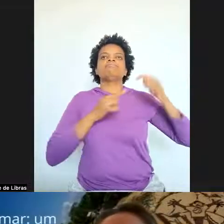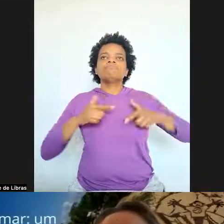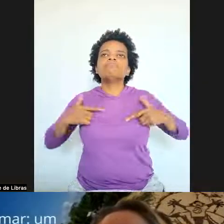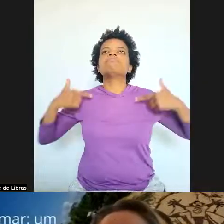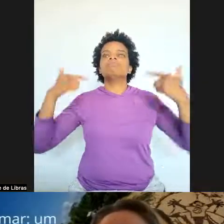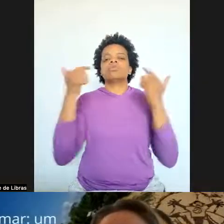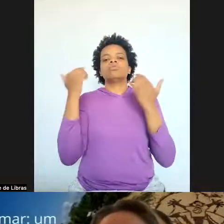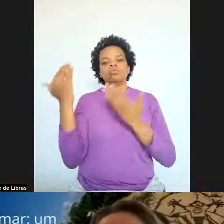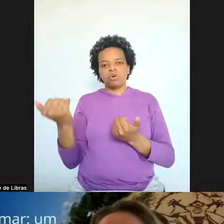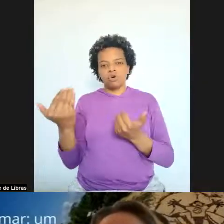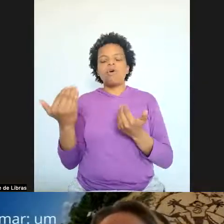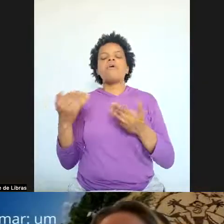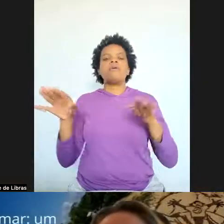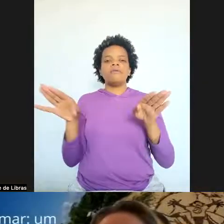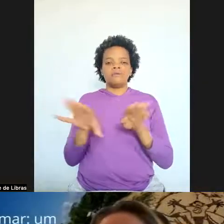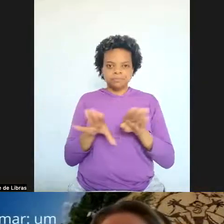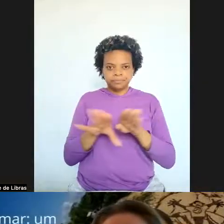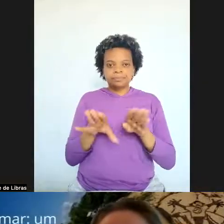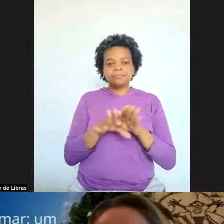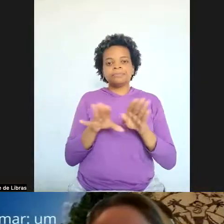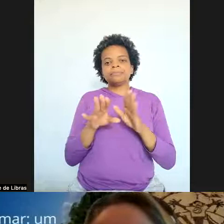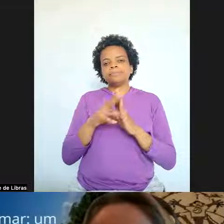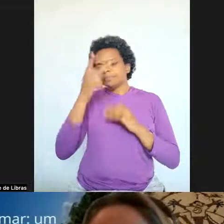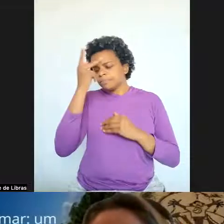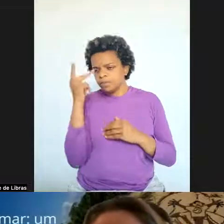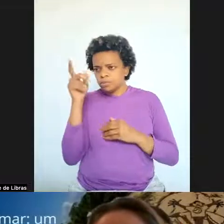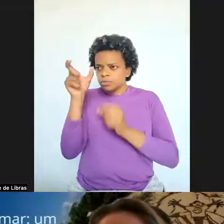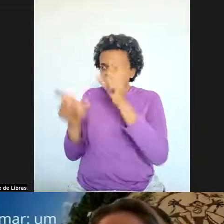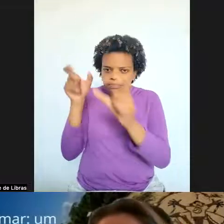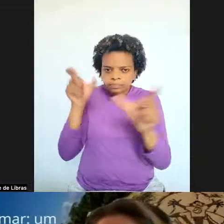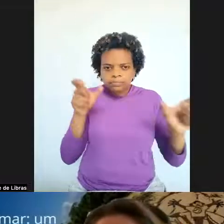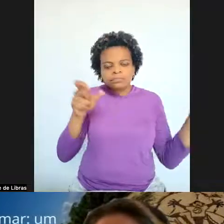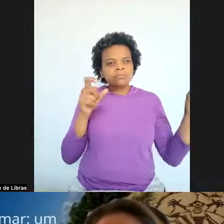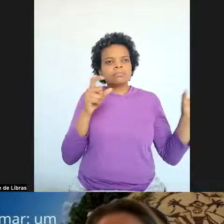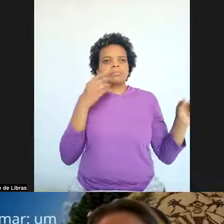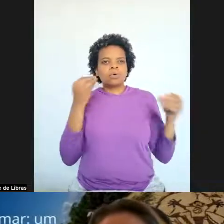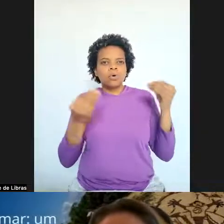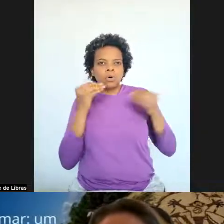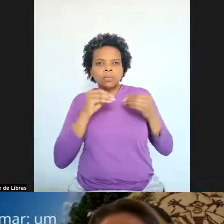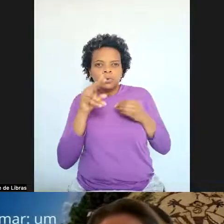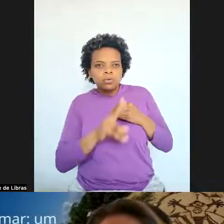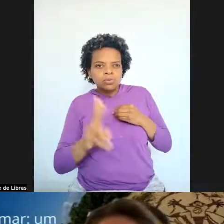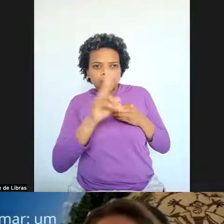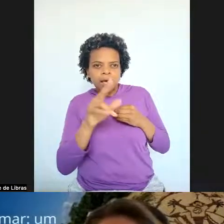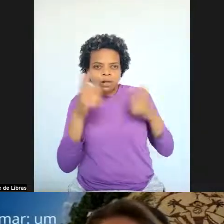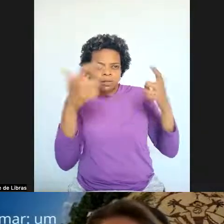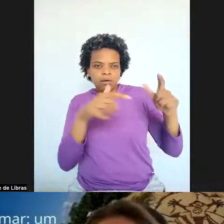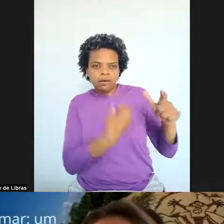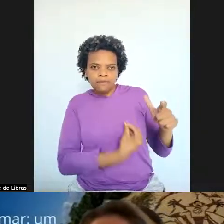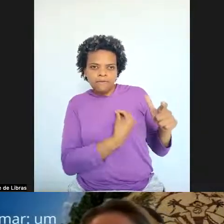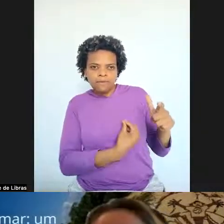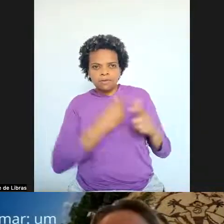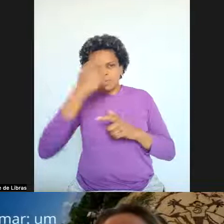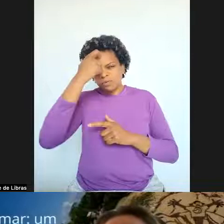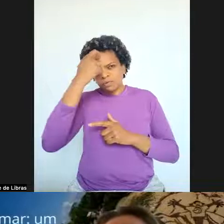the or young people as leaders. So they have to be more aware